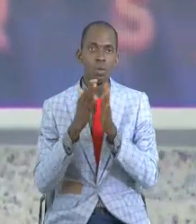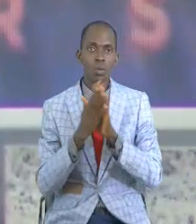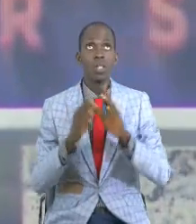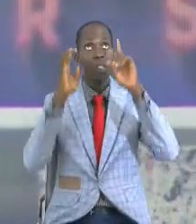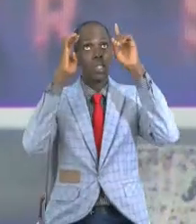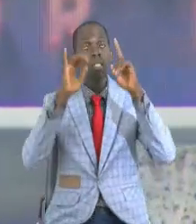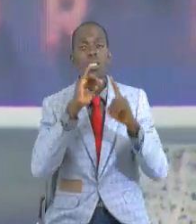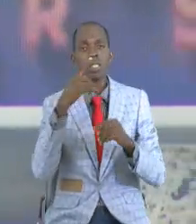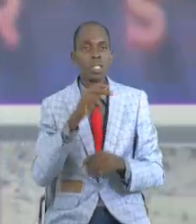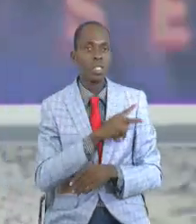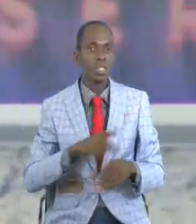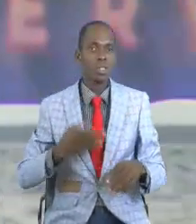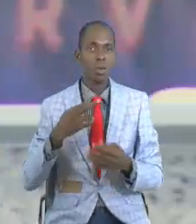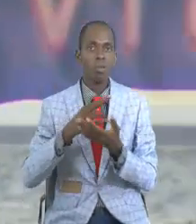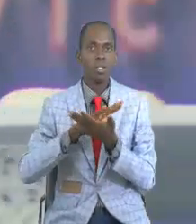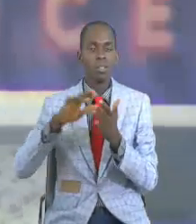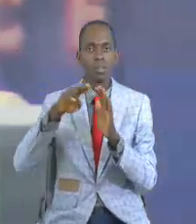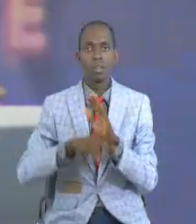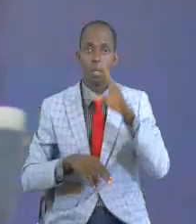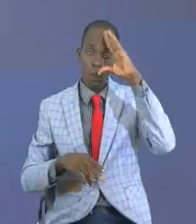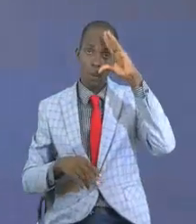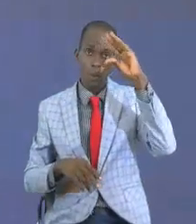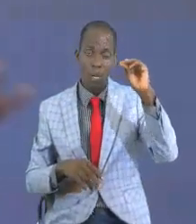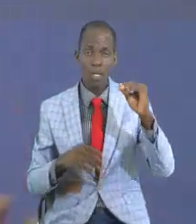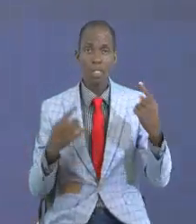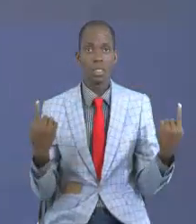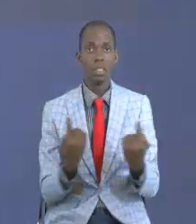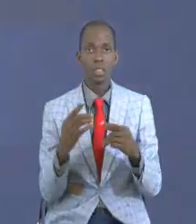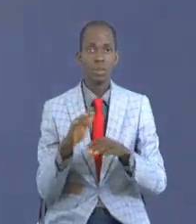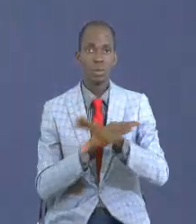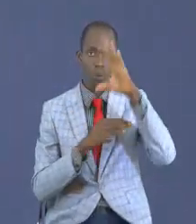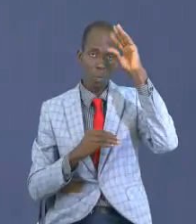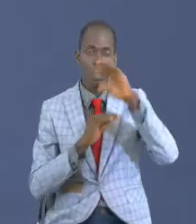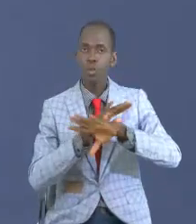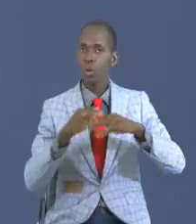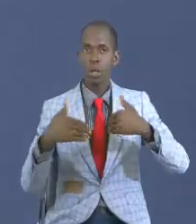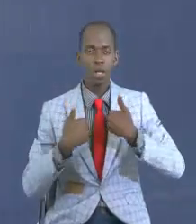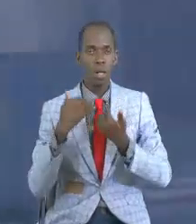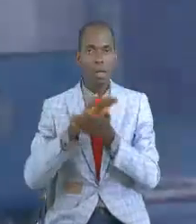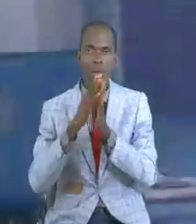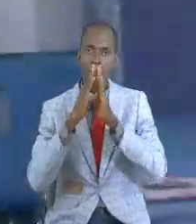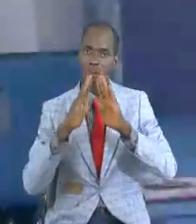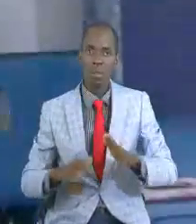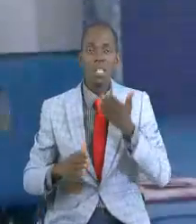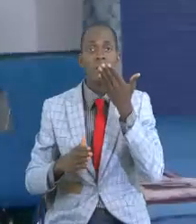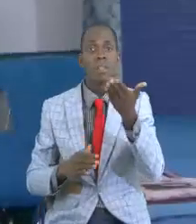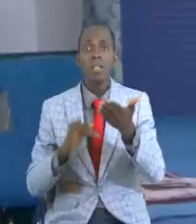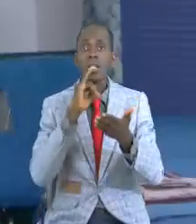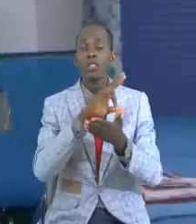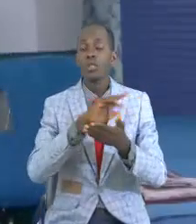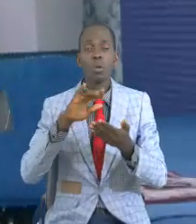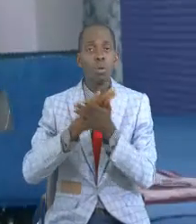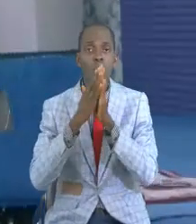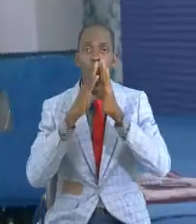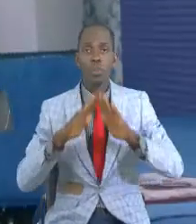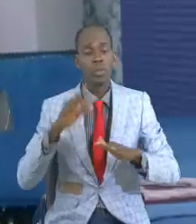righteousness man the sinful man does not have peace there is no peace for the wicked says